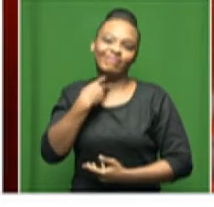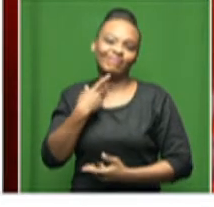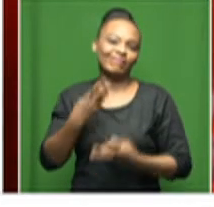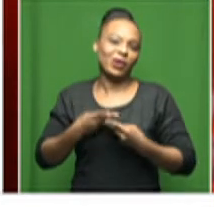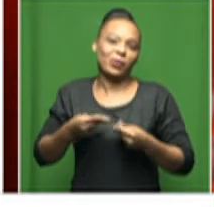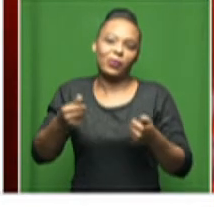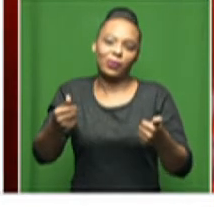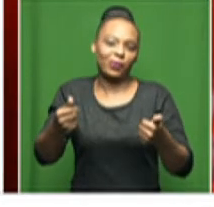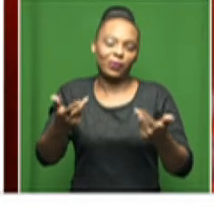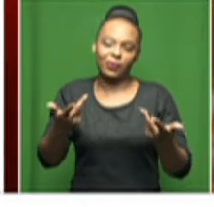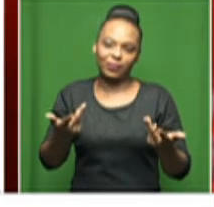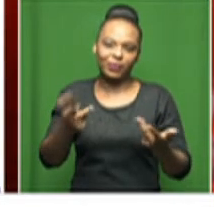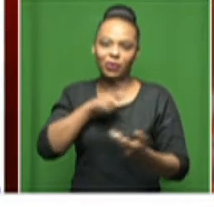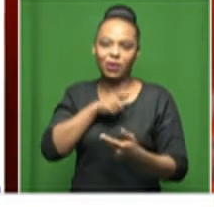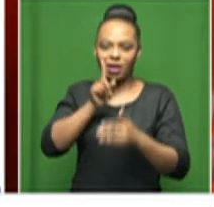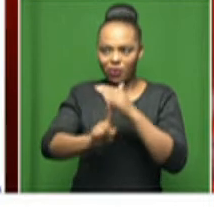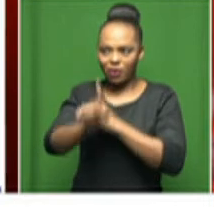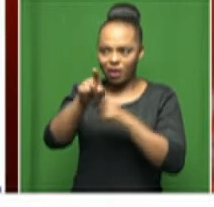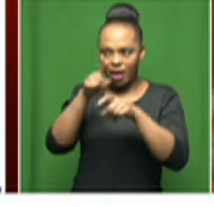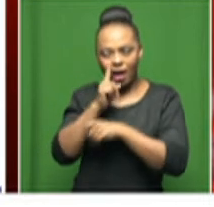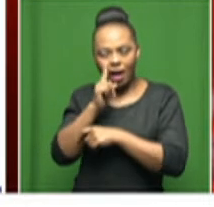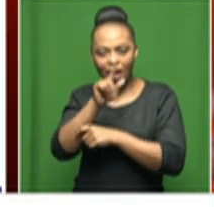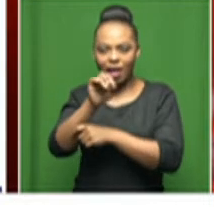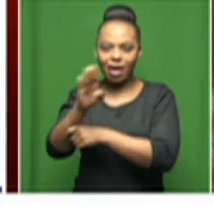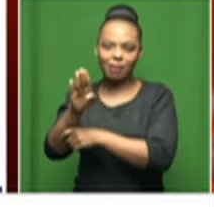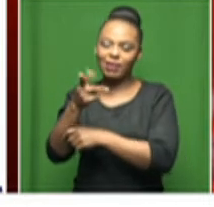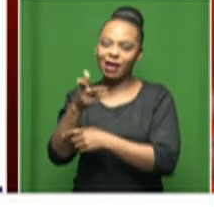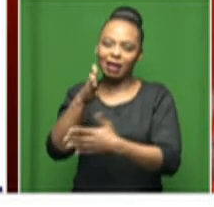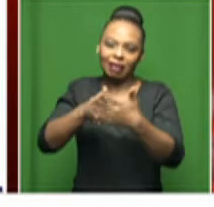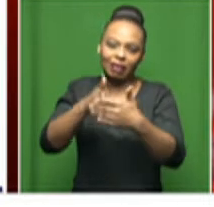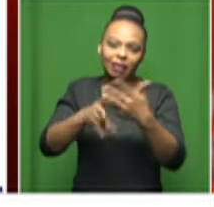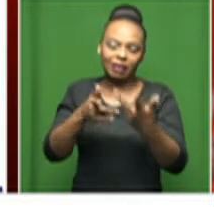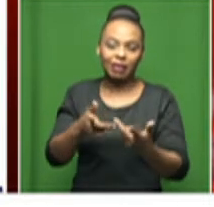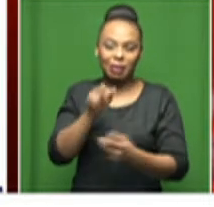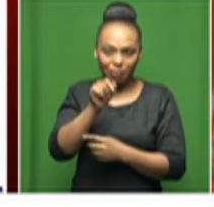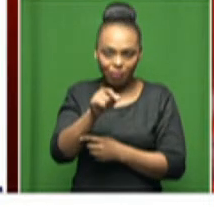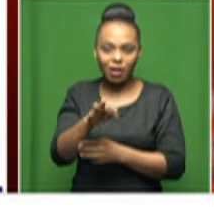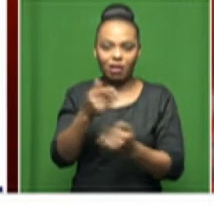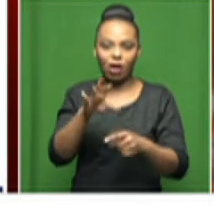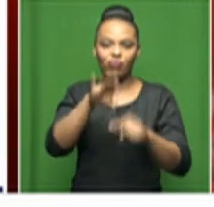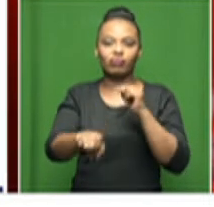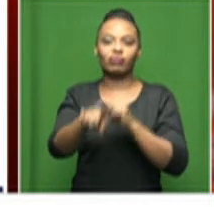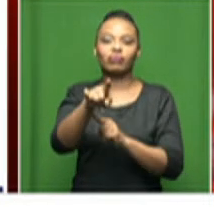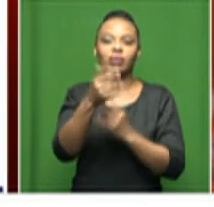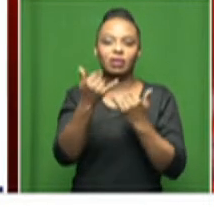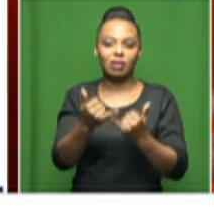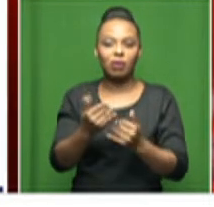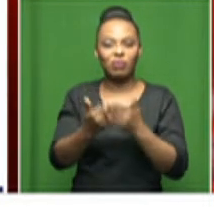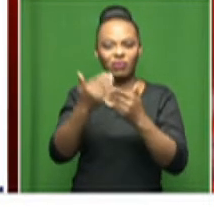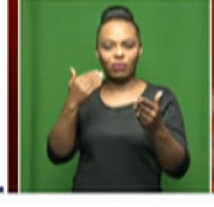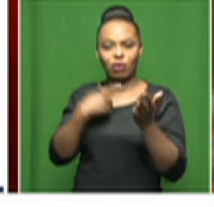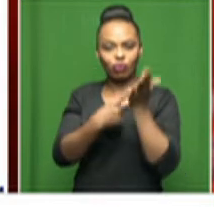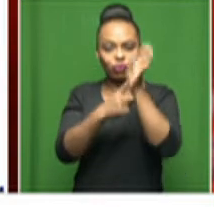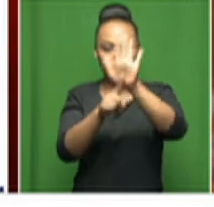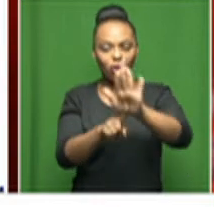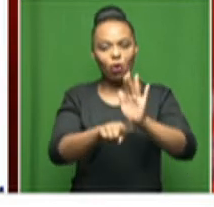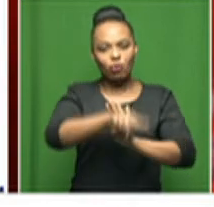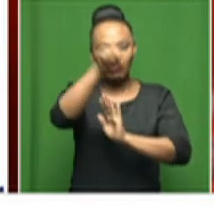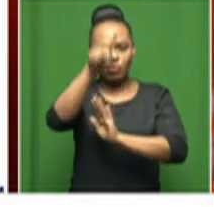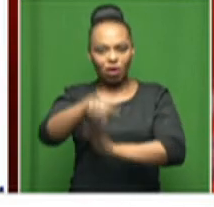well in the laboratory. And that is really what has transpired. So unlike the earlier graph which I showed you, where